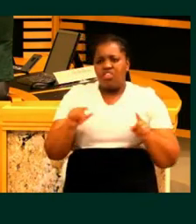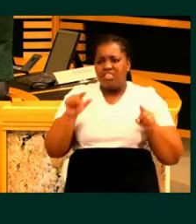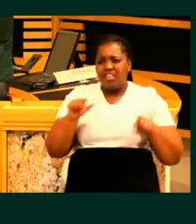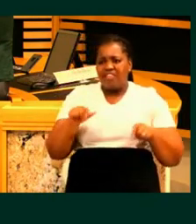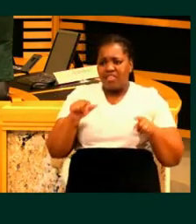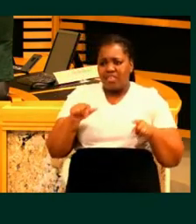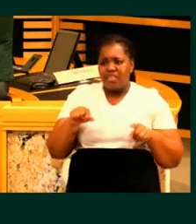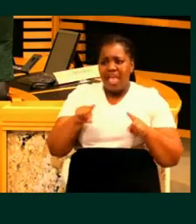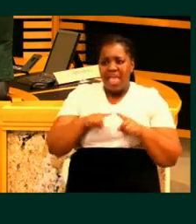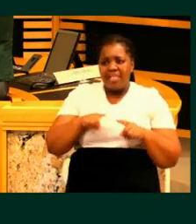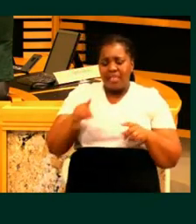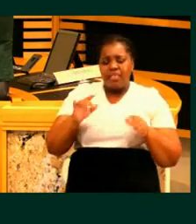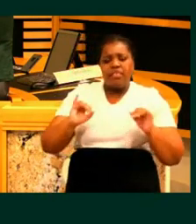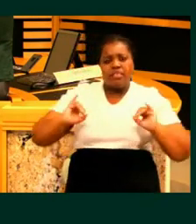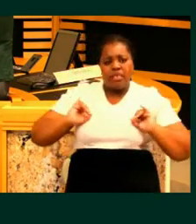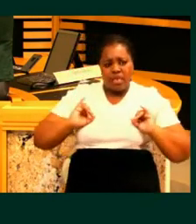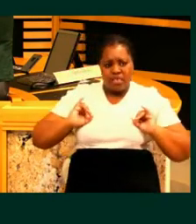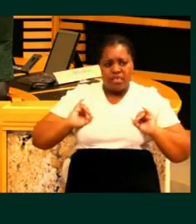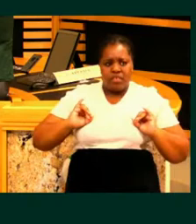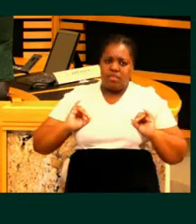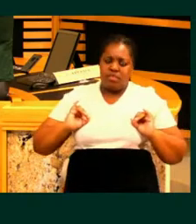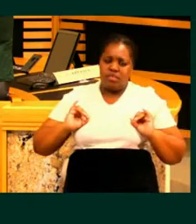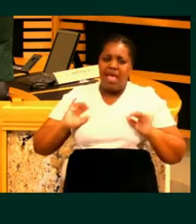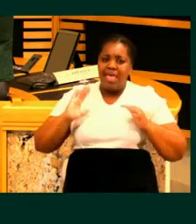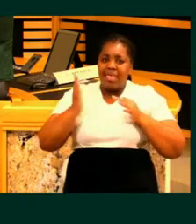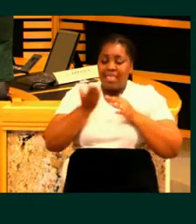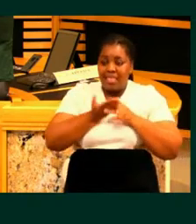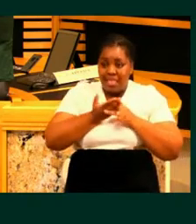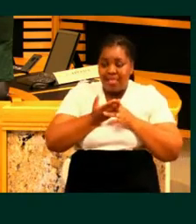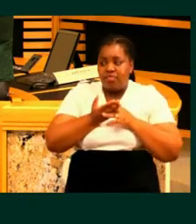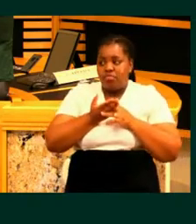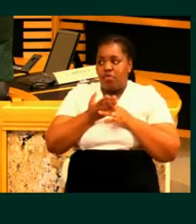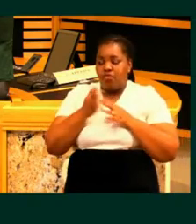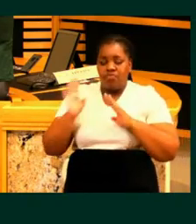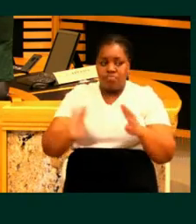regarded as serious case of